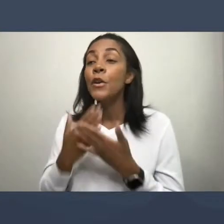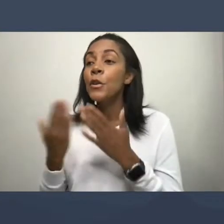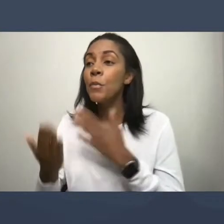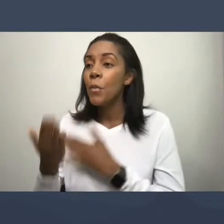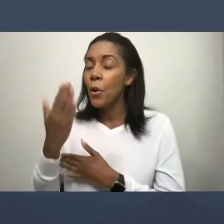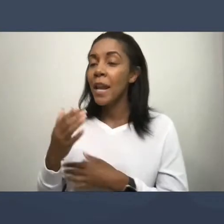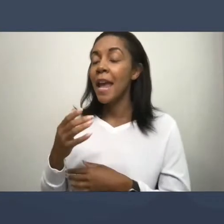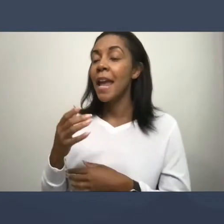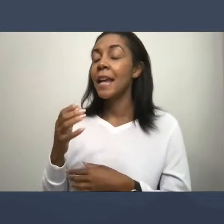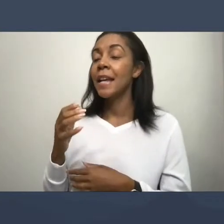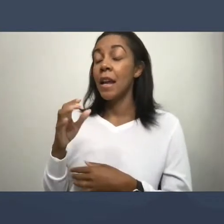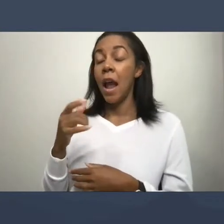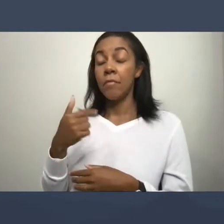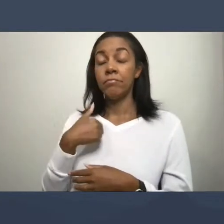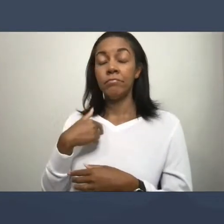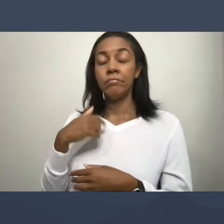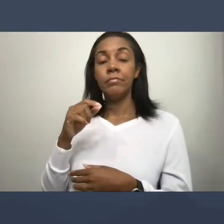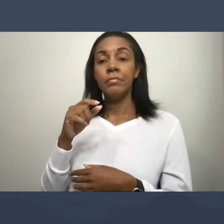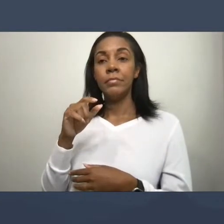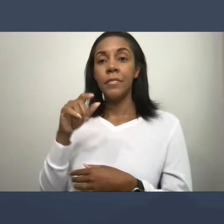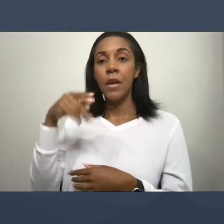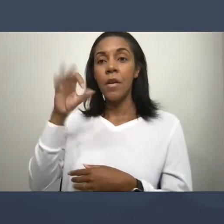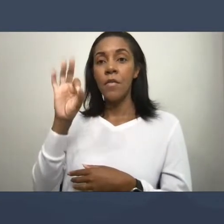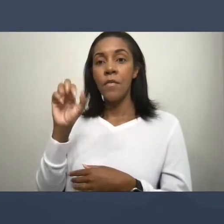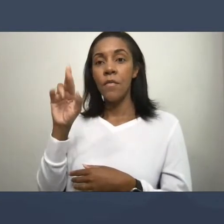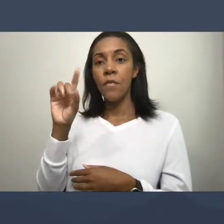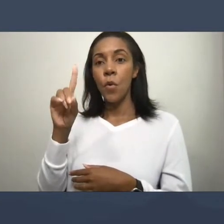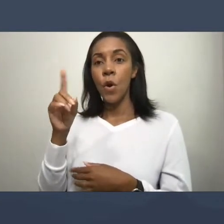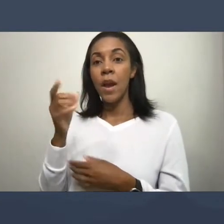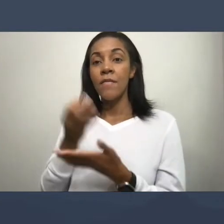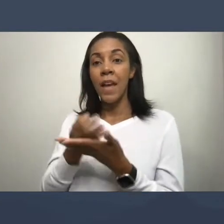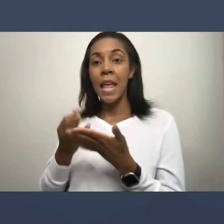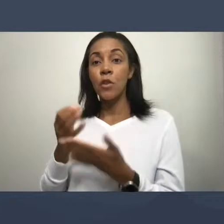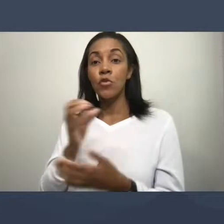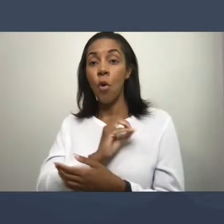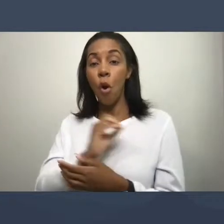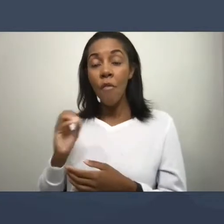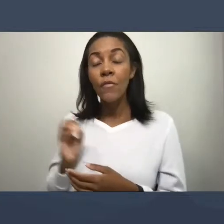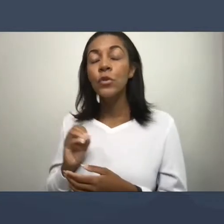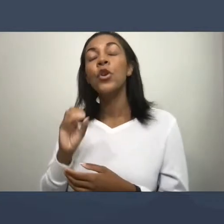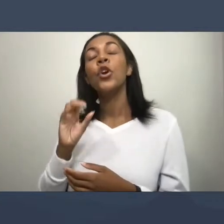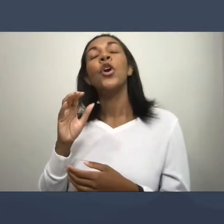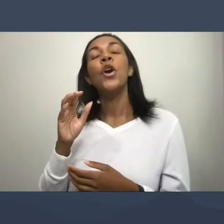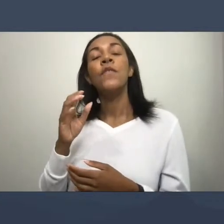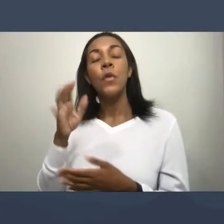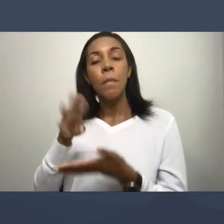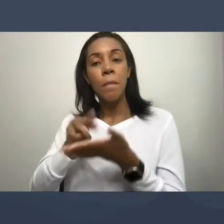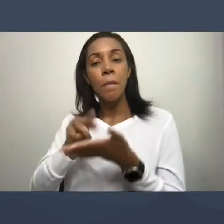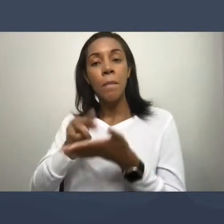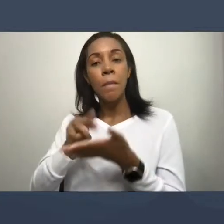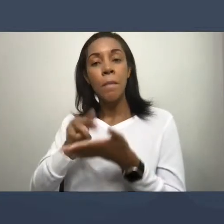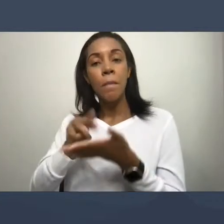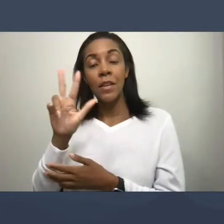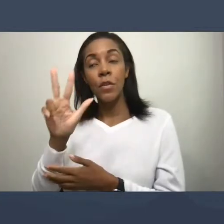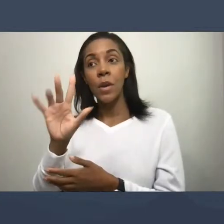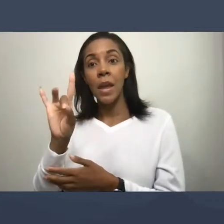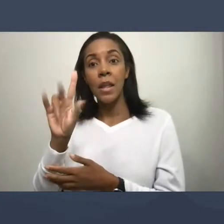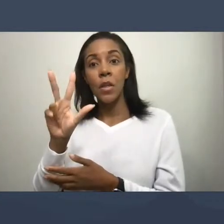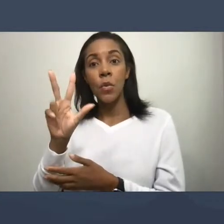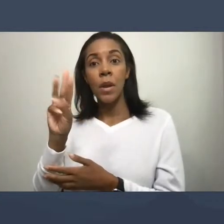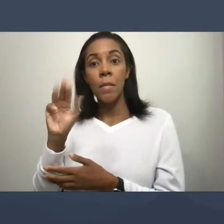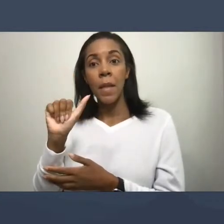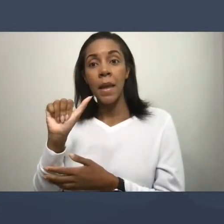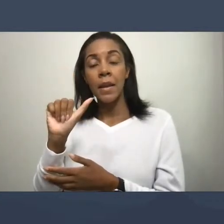Shirley Ford, Chief Financial Officer for the City of Memphis, 5343 Mason Road. Good morning. Just as an